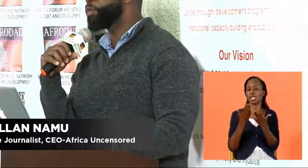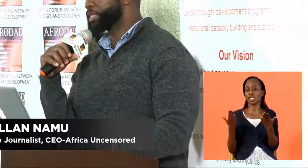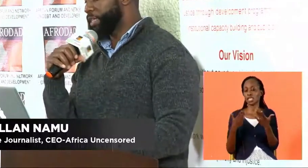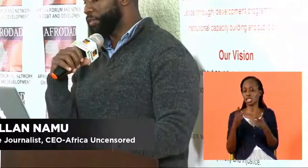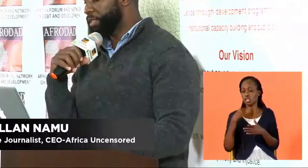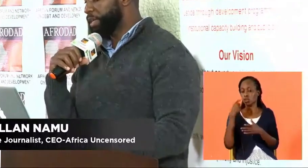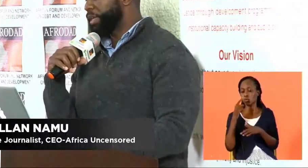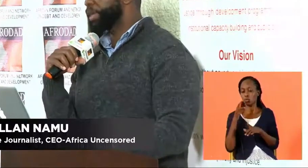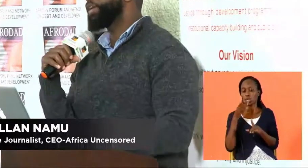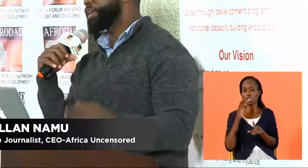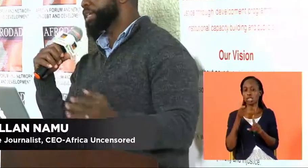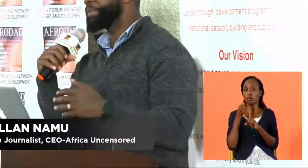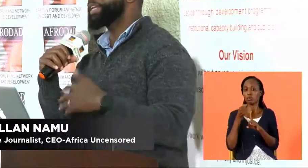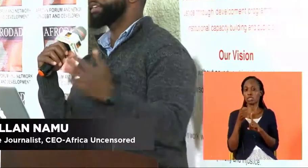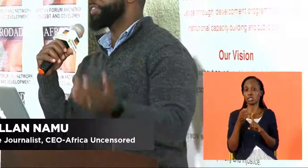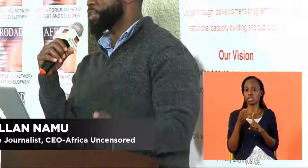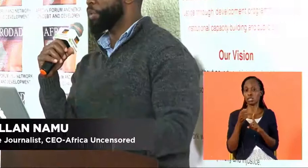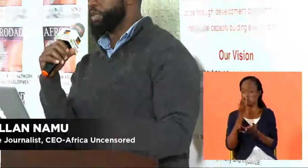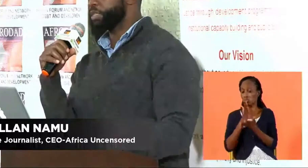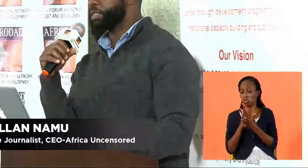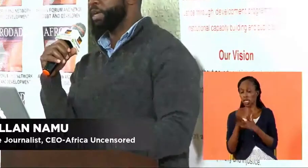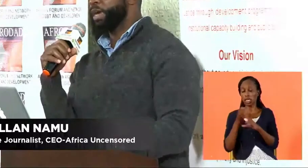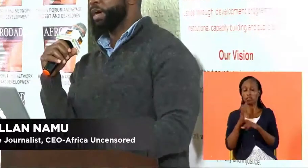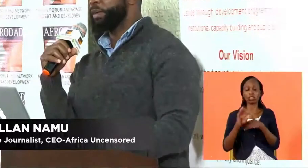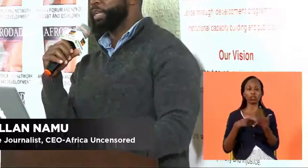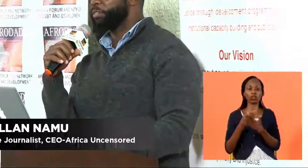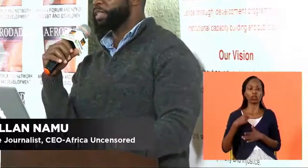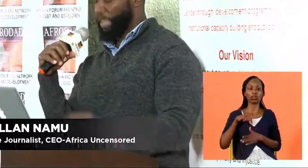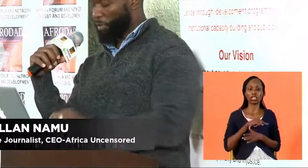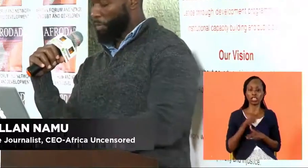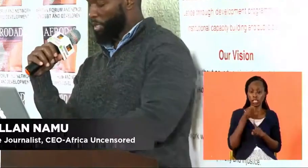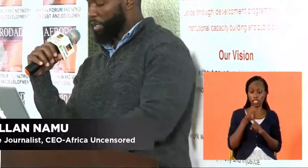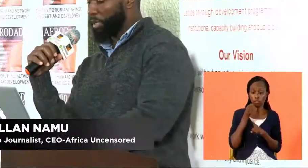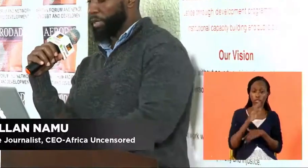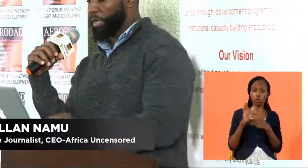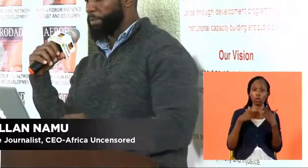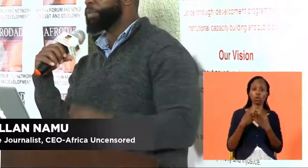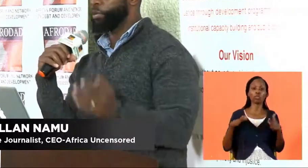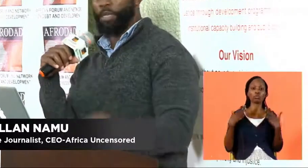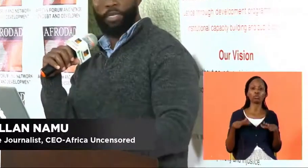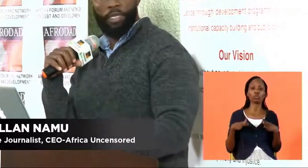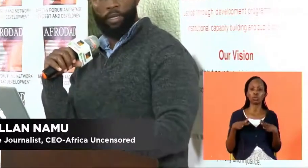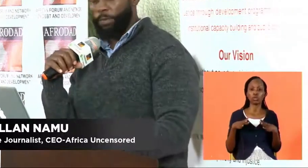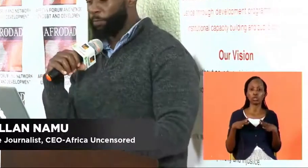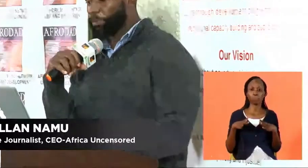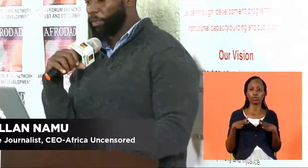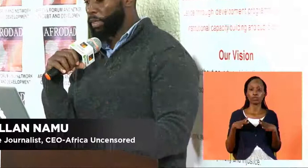who does it affect? Honestly, I mean, it affects all of us. It affects everybody. We can go to the next